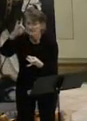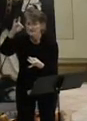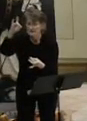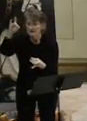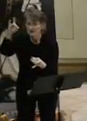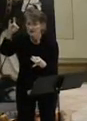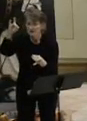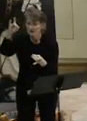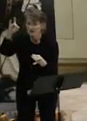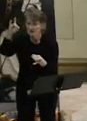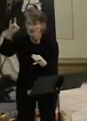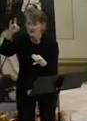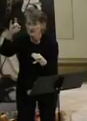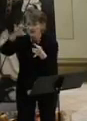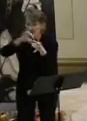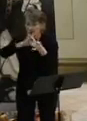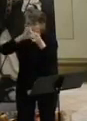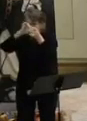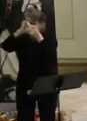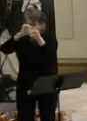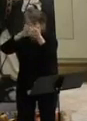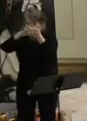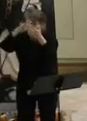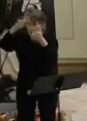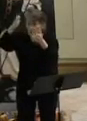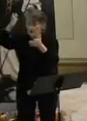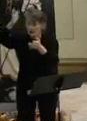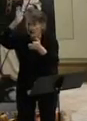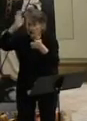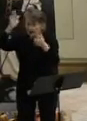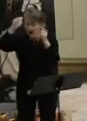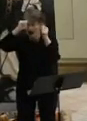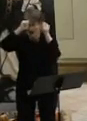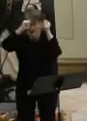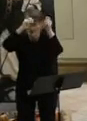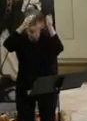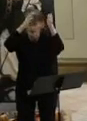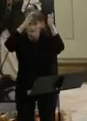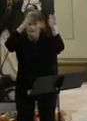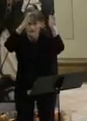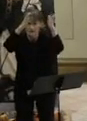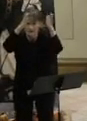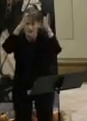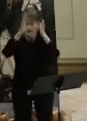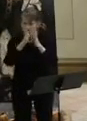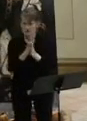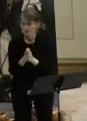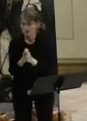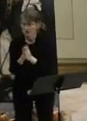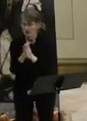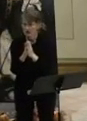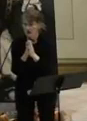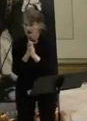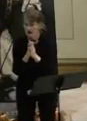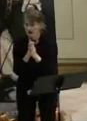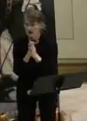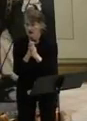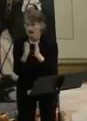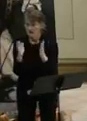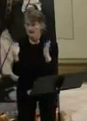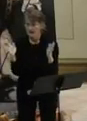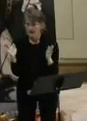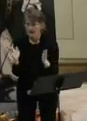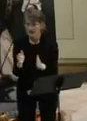Holy Spirit, in the glory of God the Father.